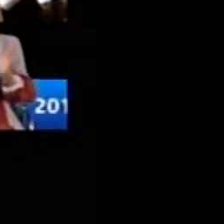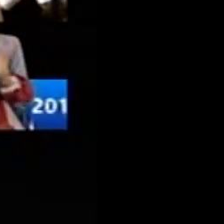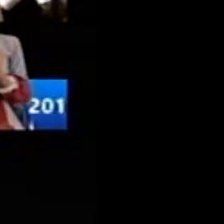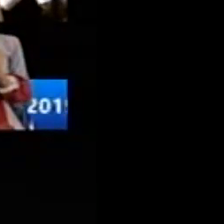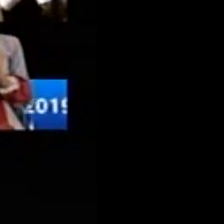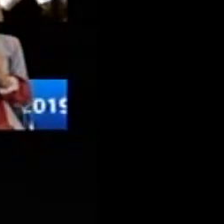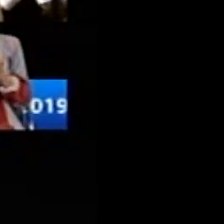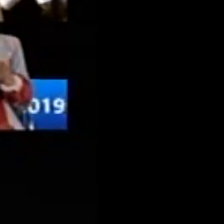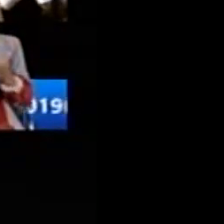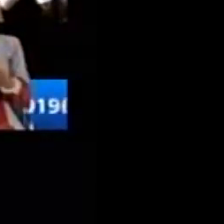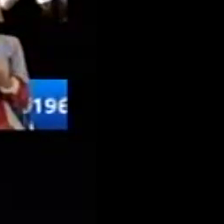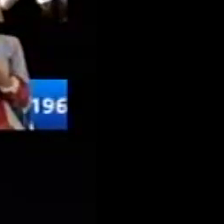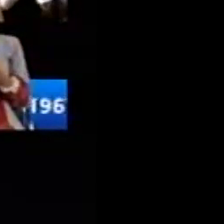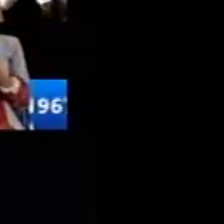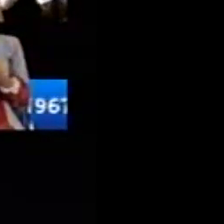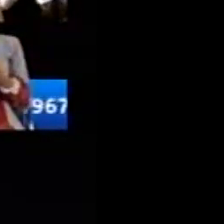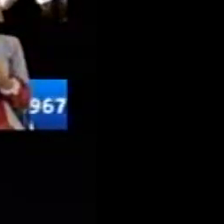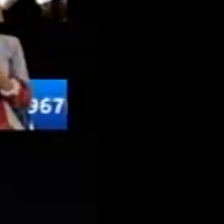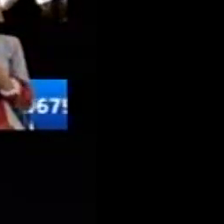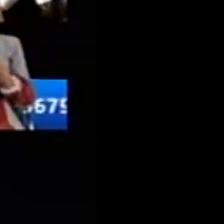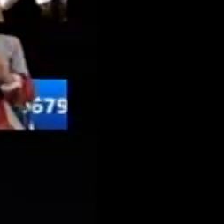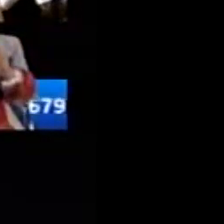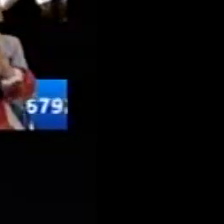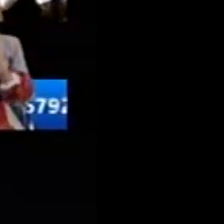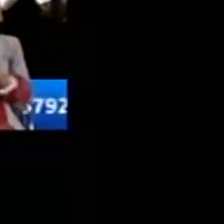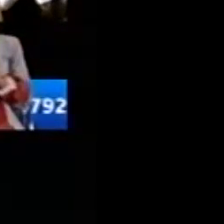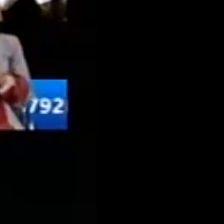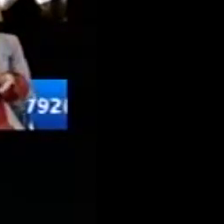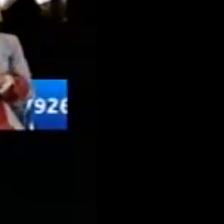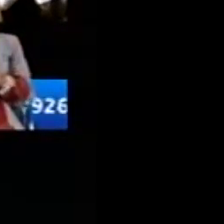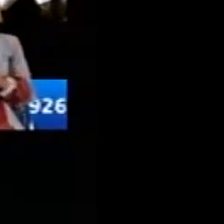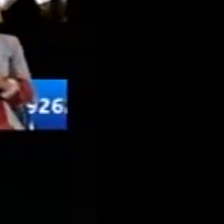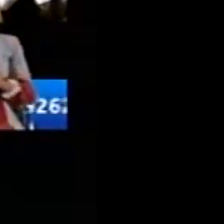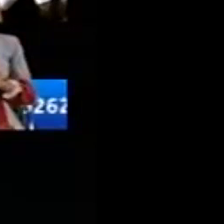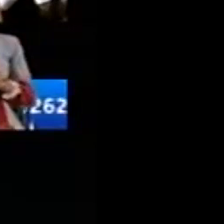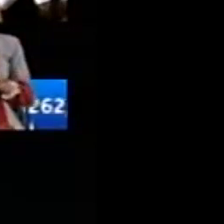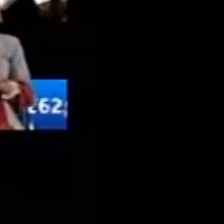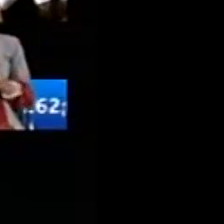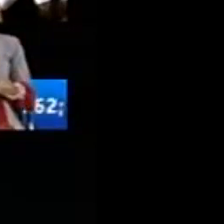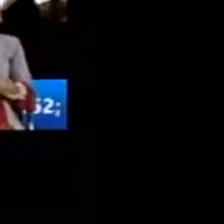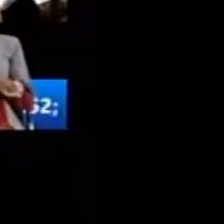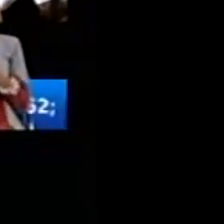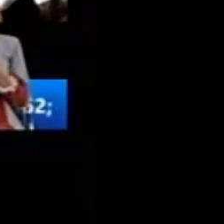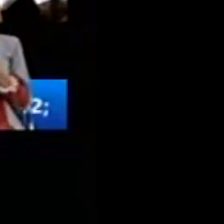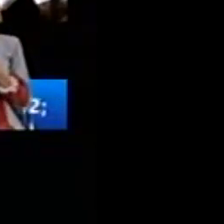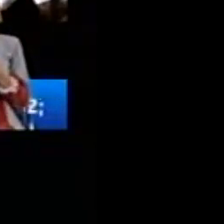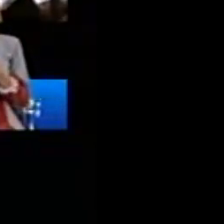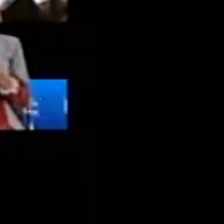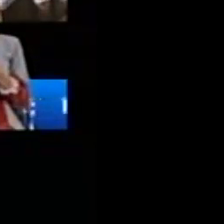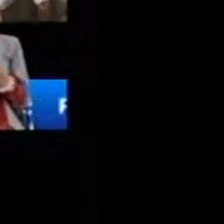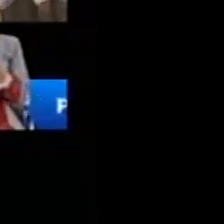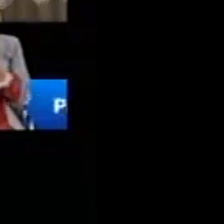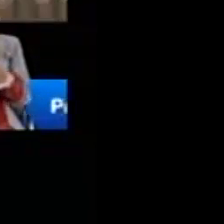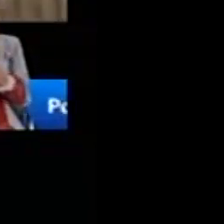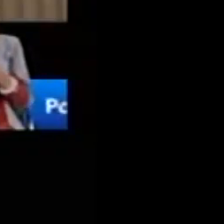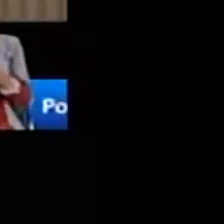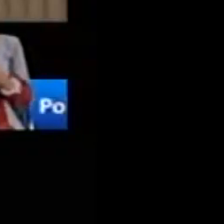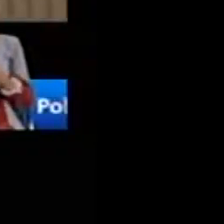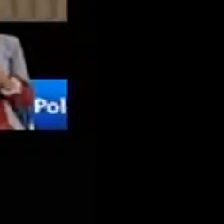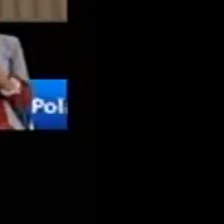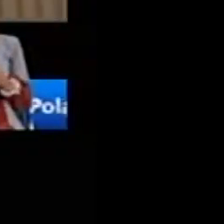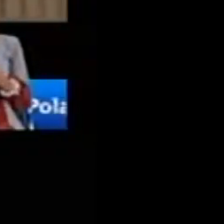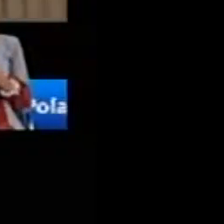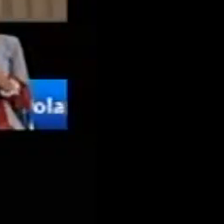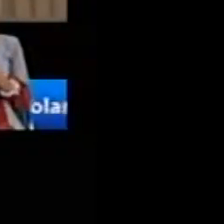will. I want to see much less of me and more, dear Lord, of you.